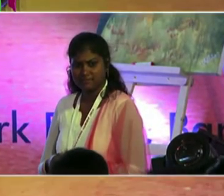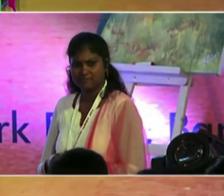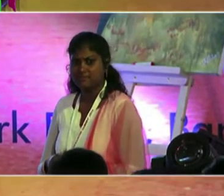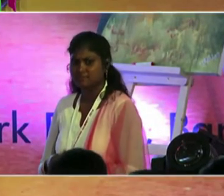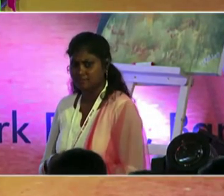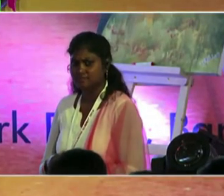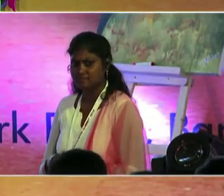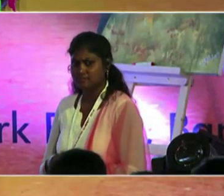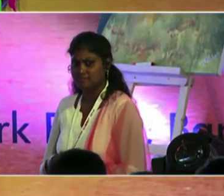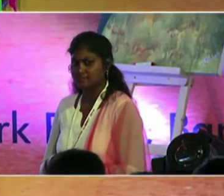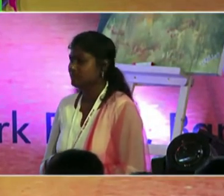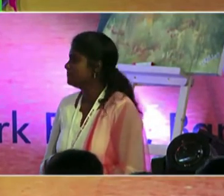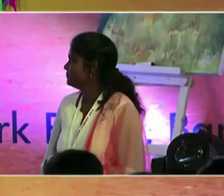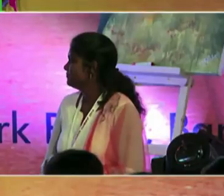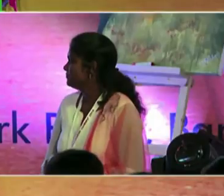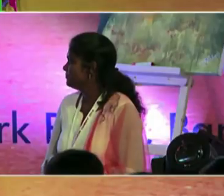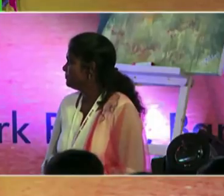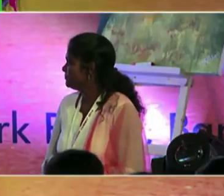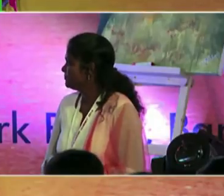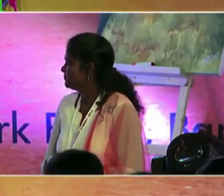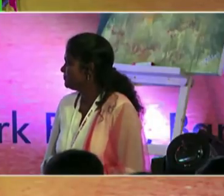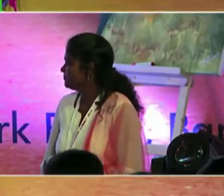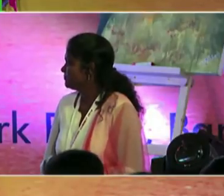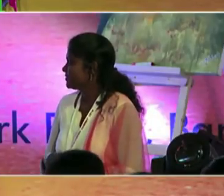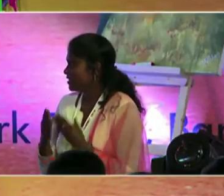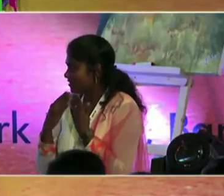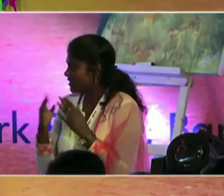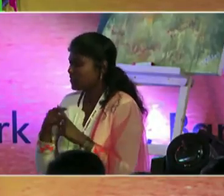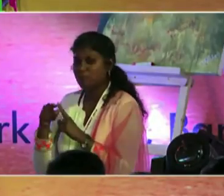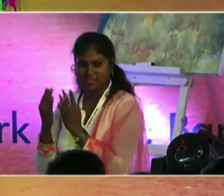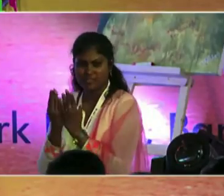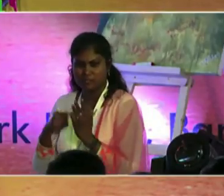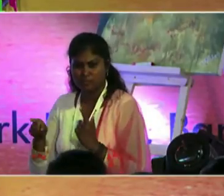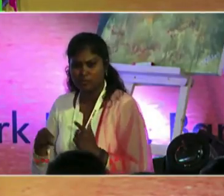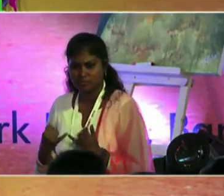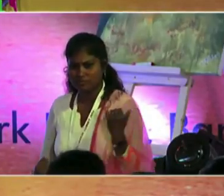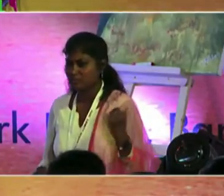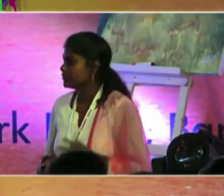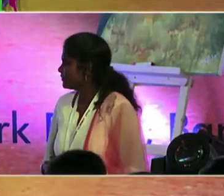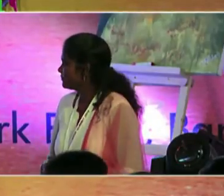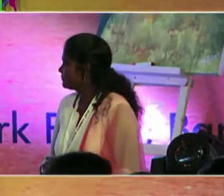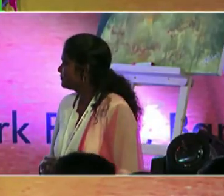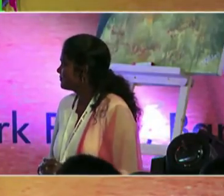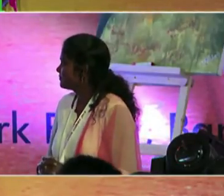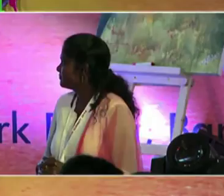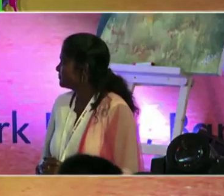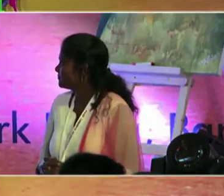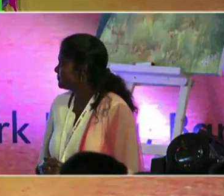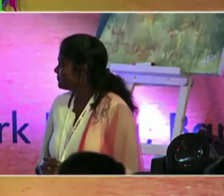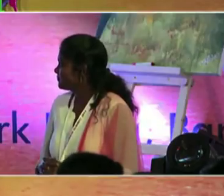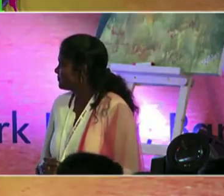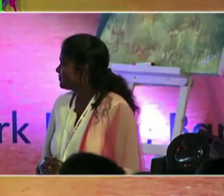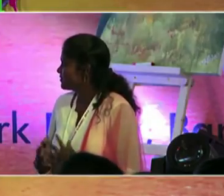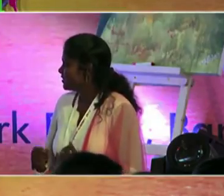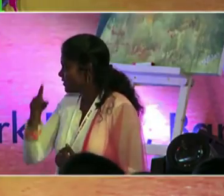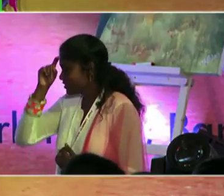to reach the height of my dreams. If it was not for him, I wouldn't have become